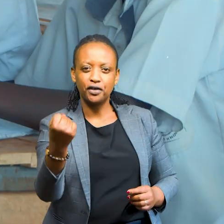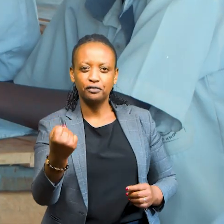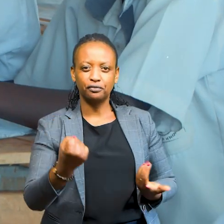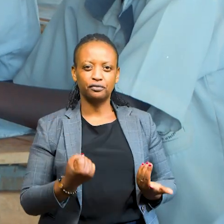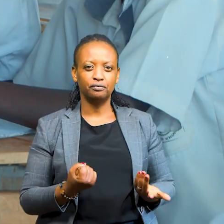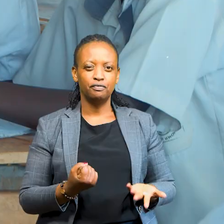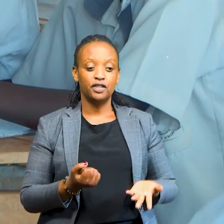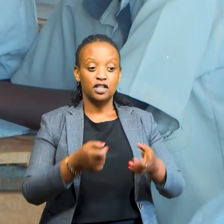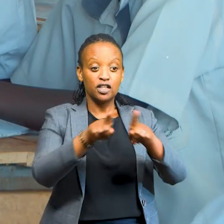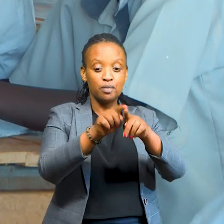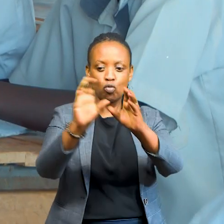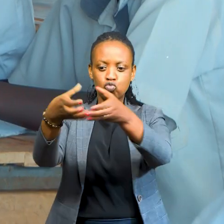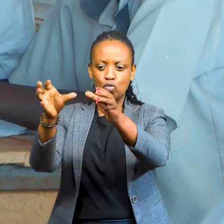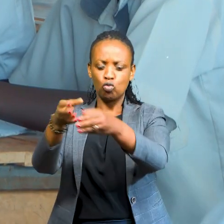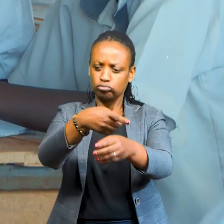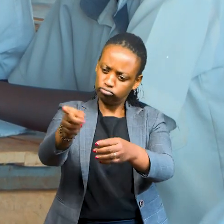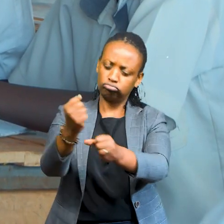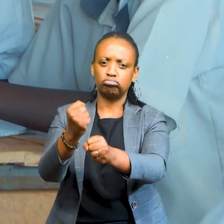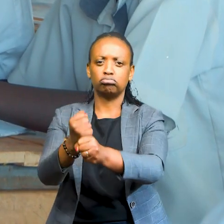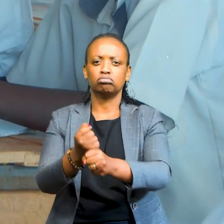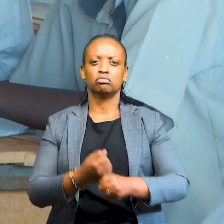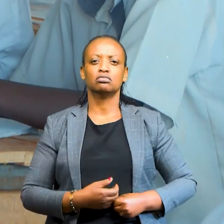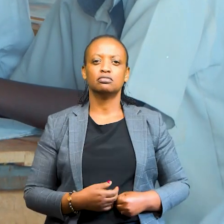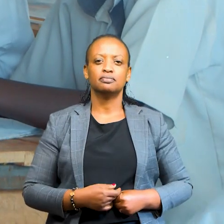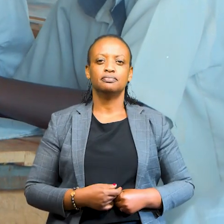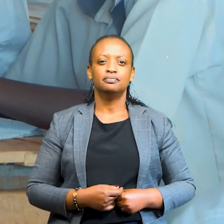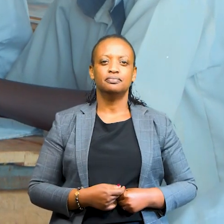25. So you do it in groups.